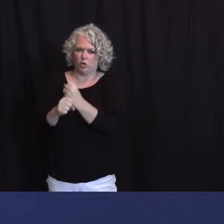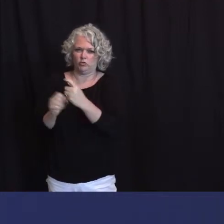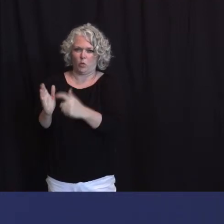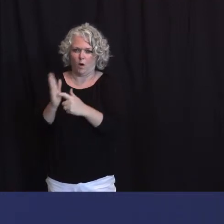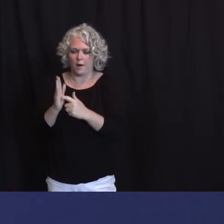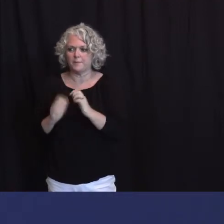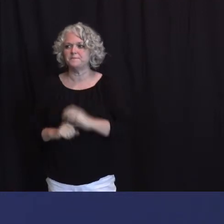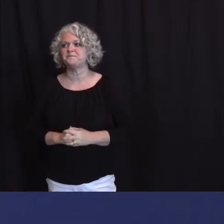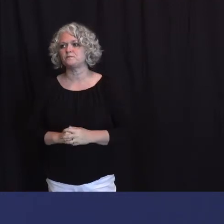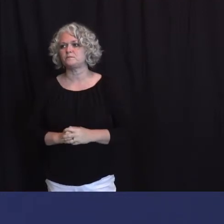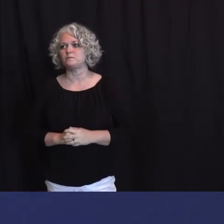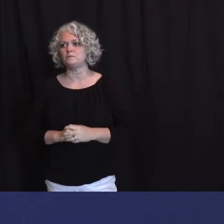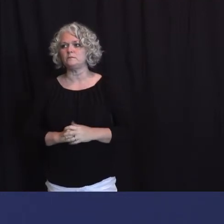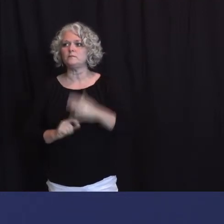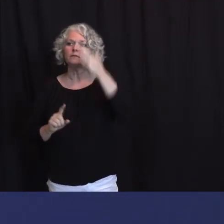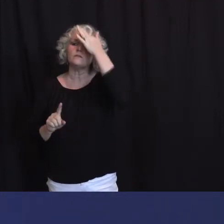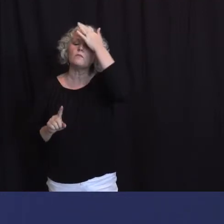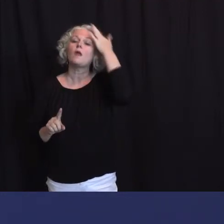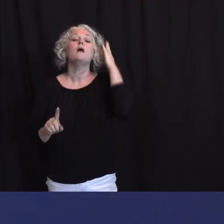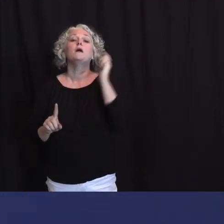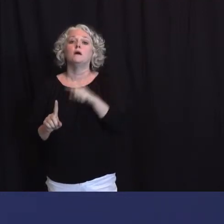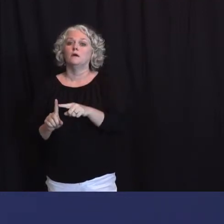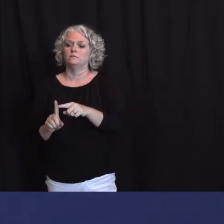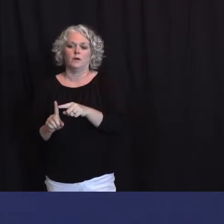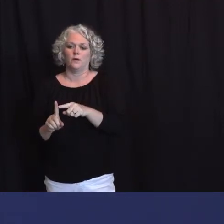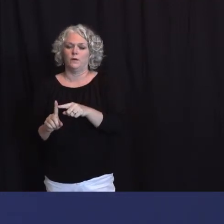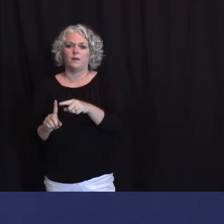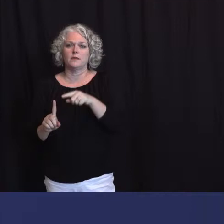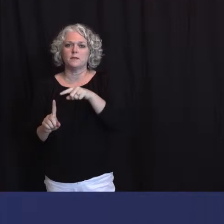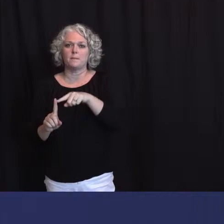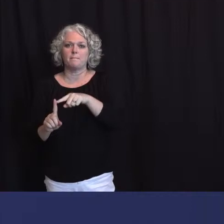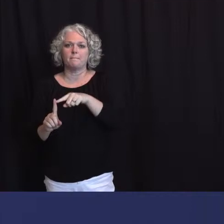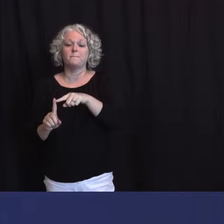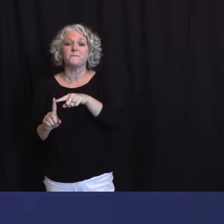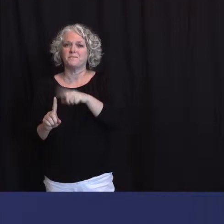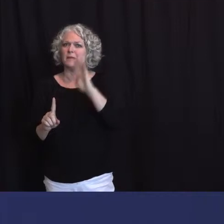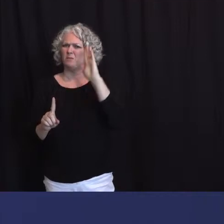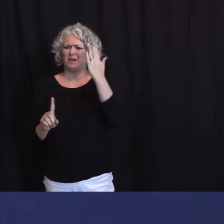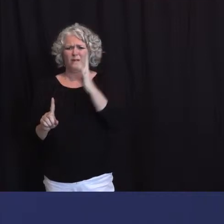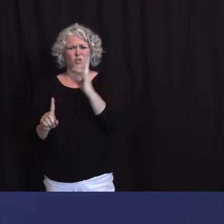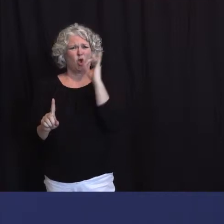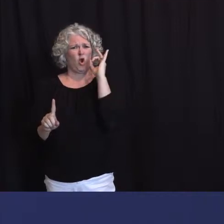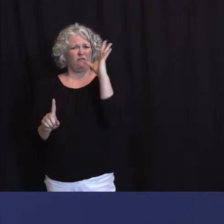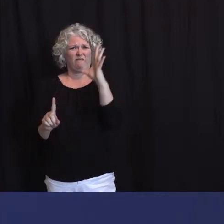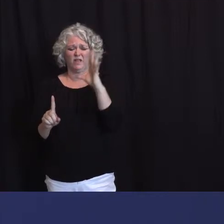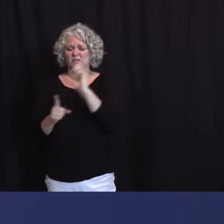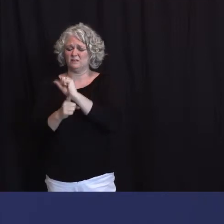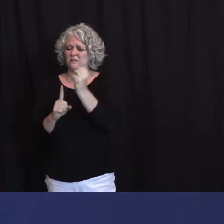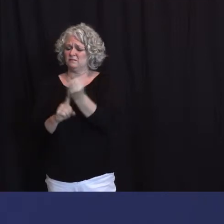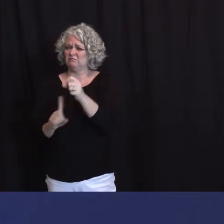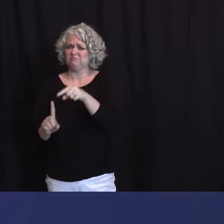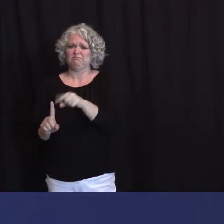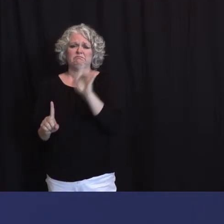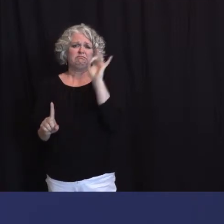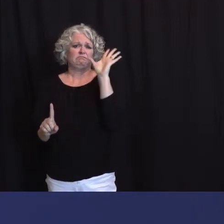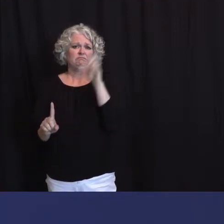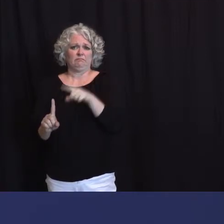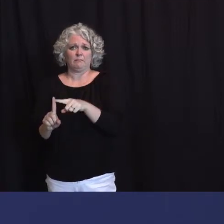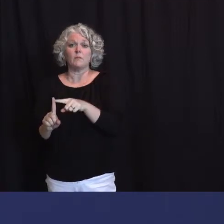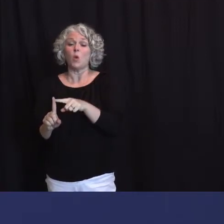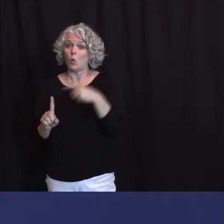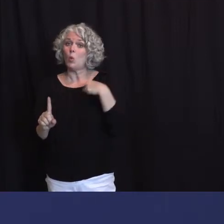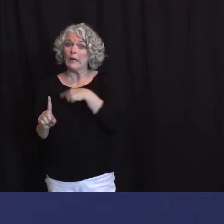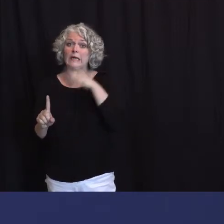last interview, and I think he did an outstanding job in the context of a horrific situation. But the reforms are needed,